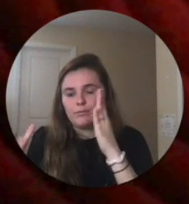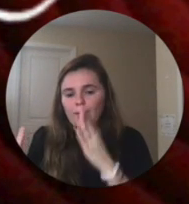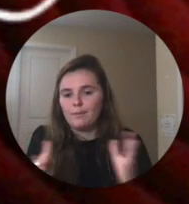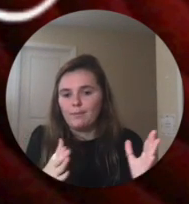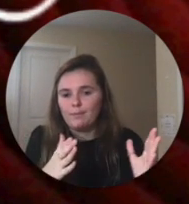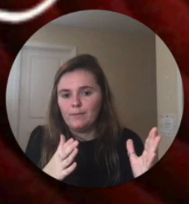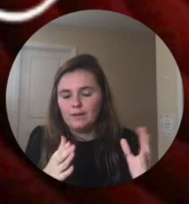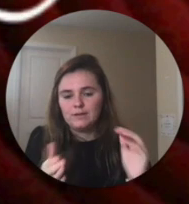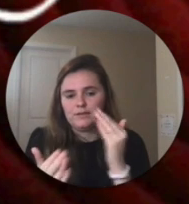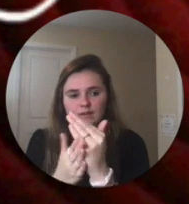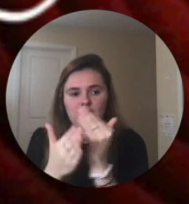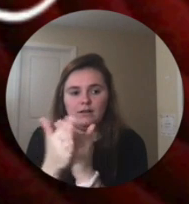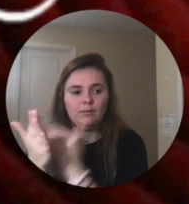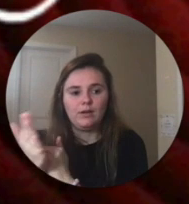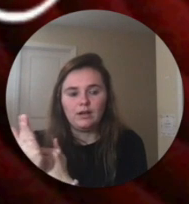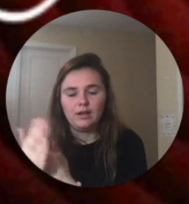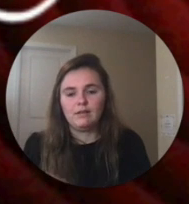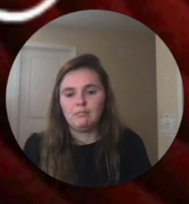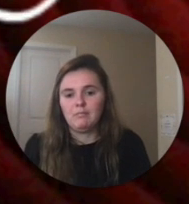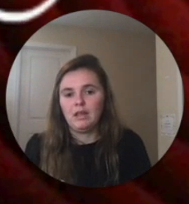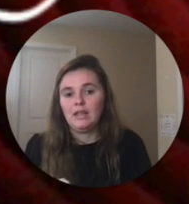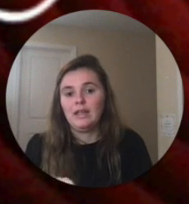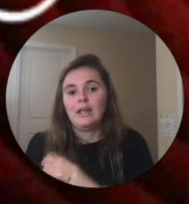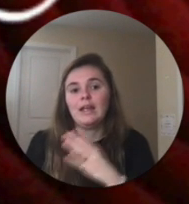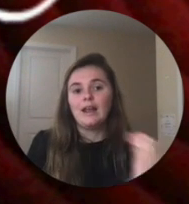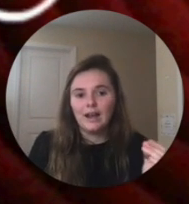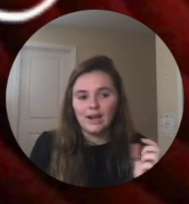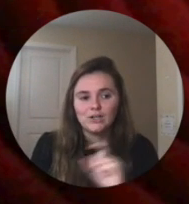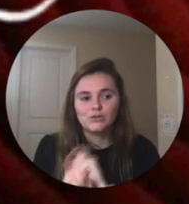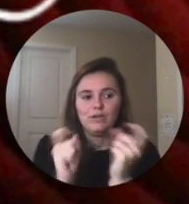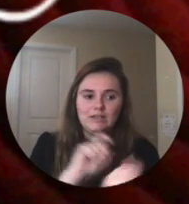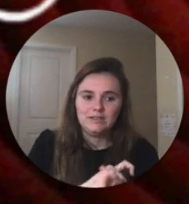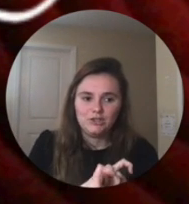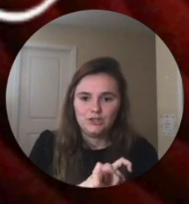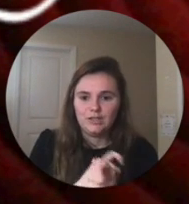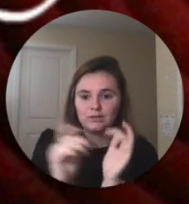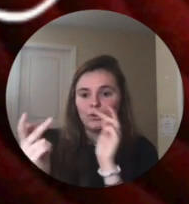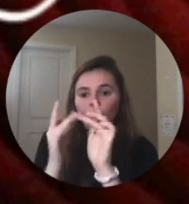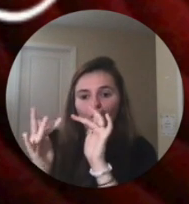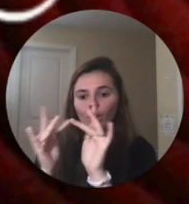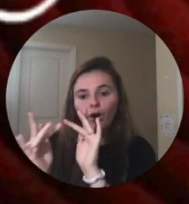I learned about lesson planning and